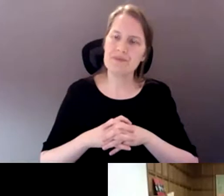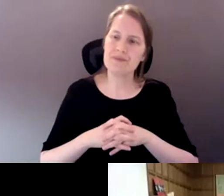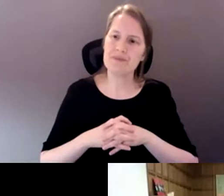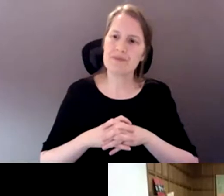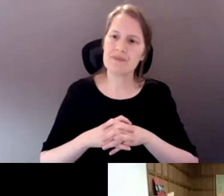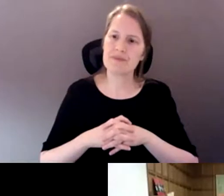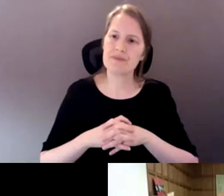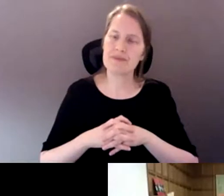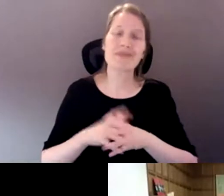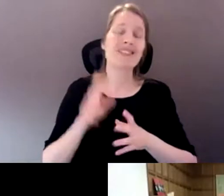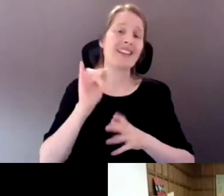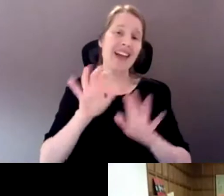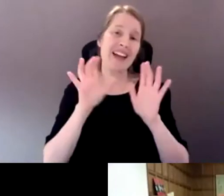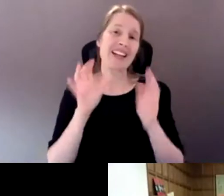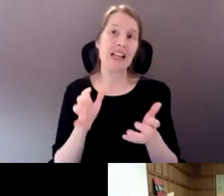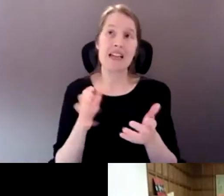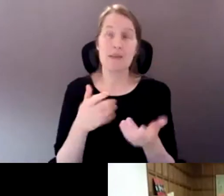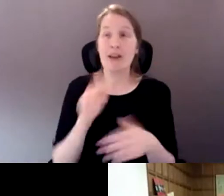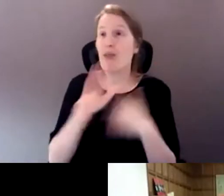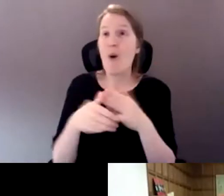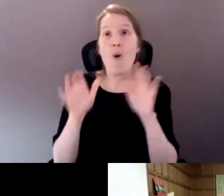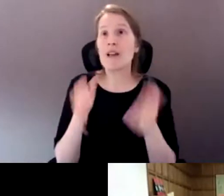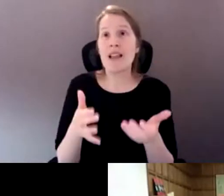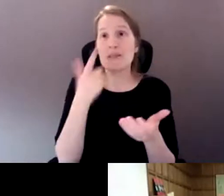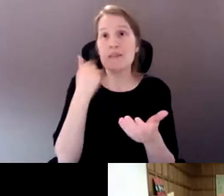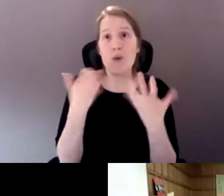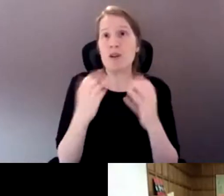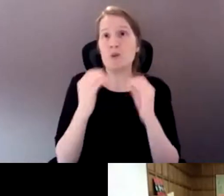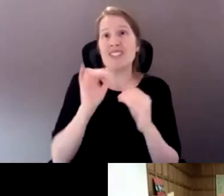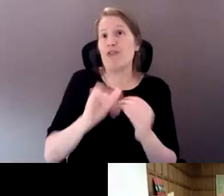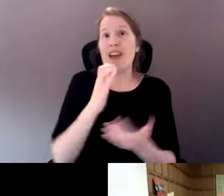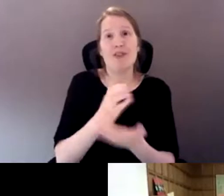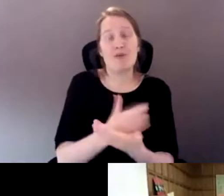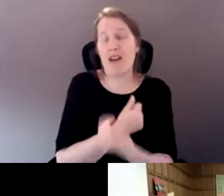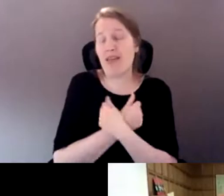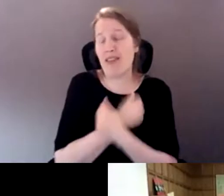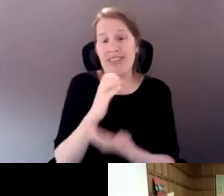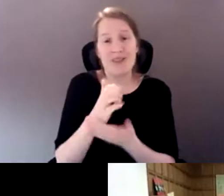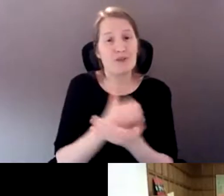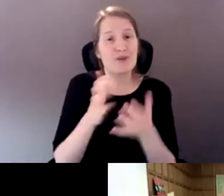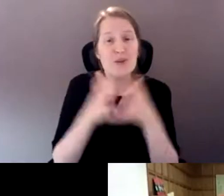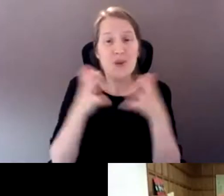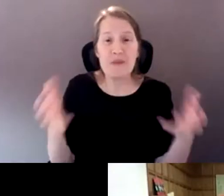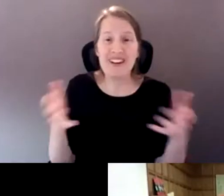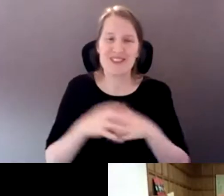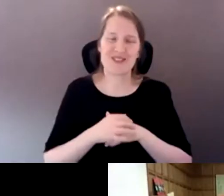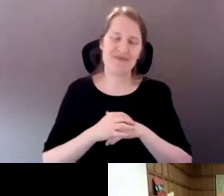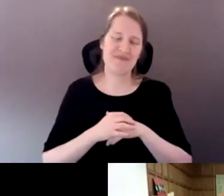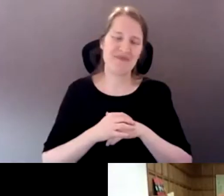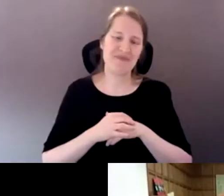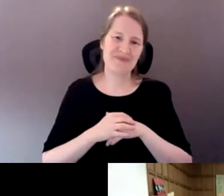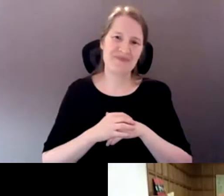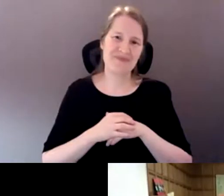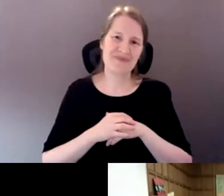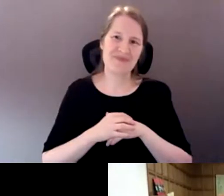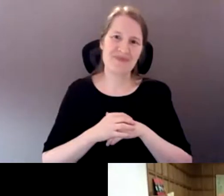that class as an excuse to teach this chapter, which I love so much. So he is a person who